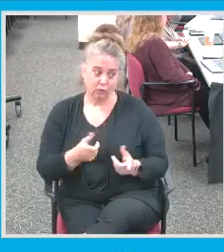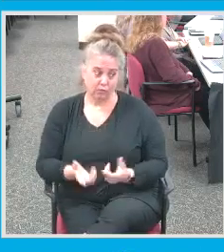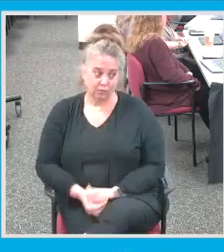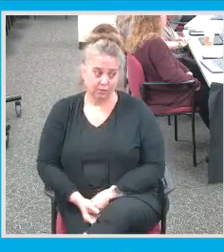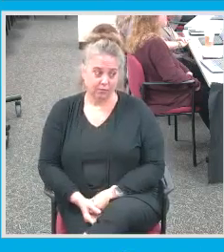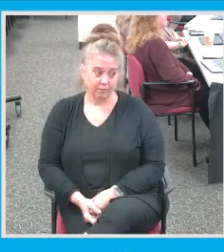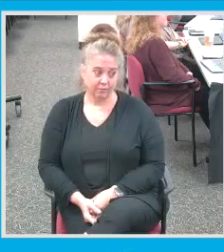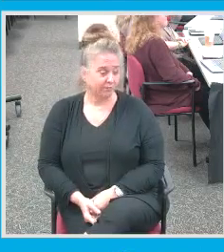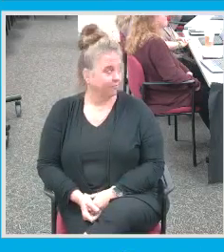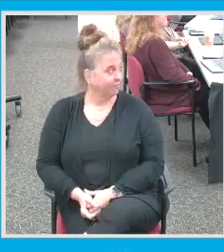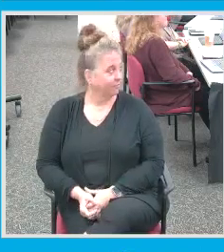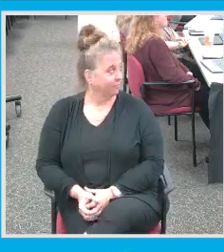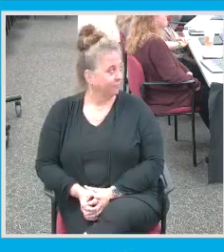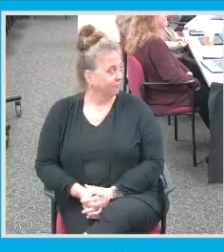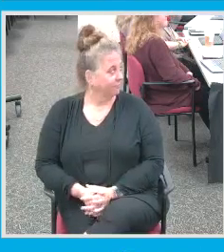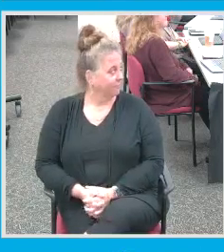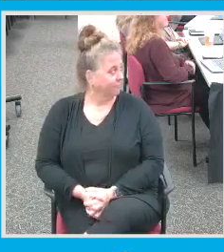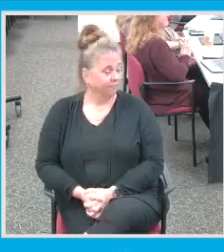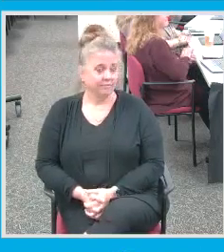Any questions?